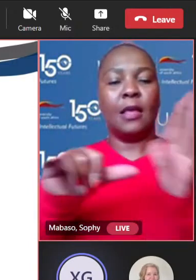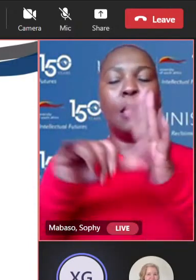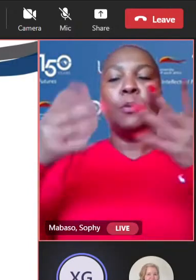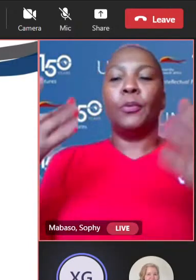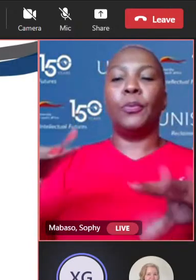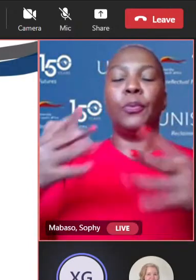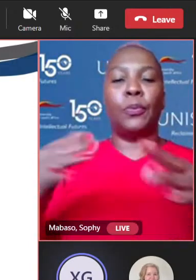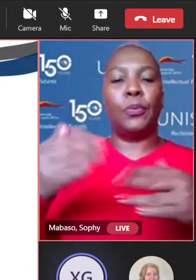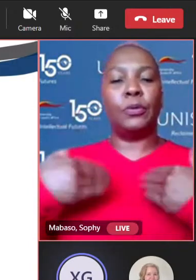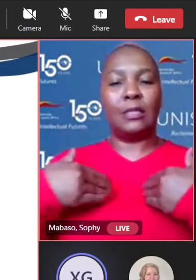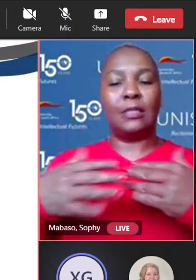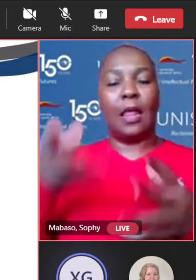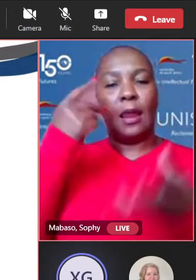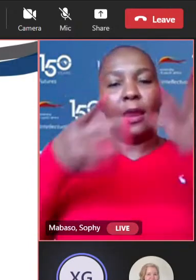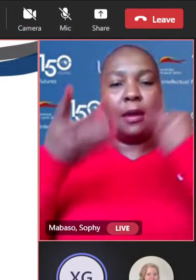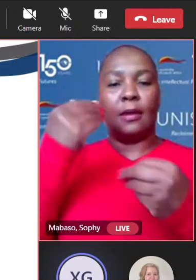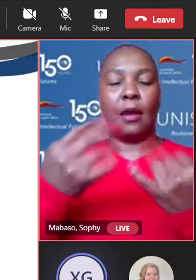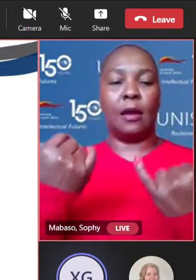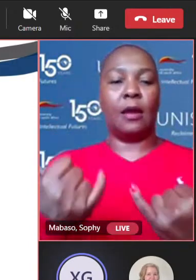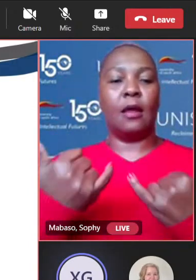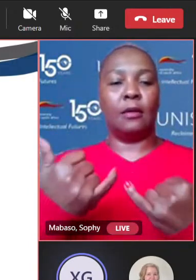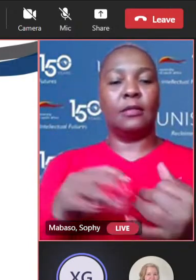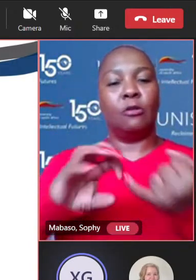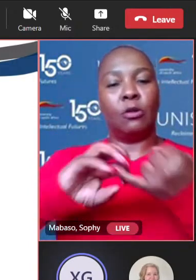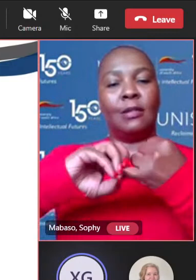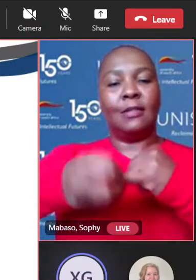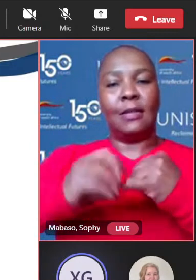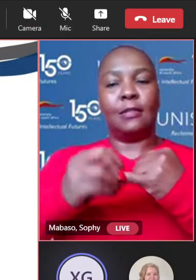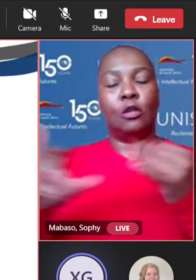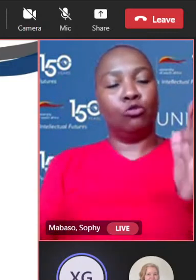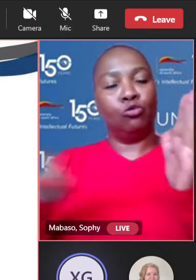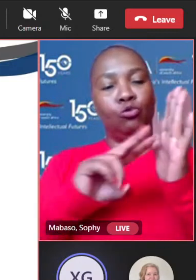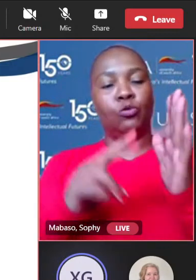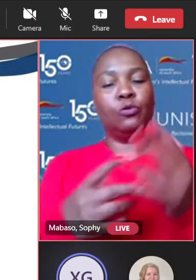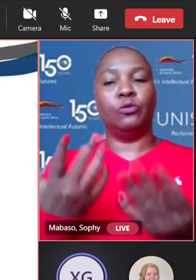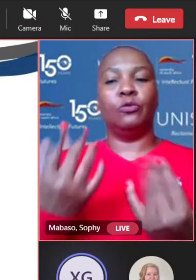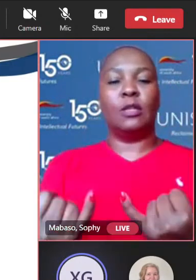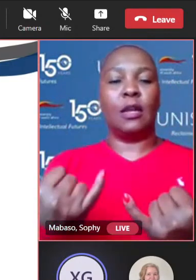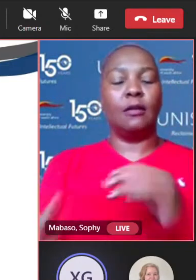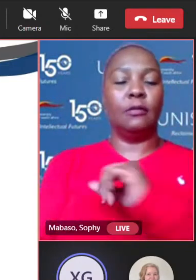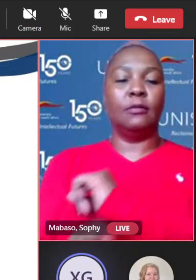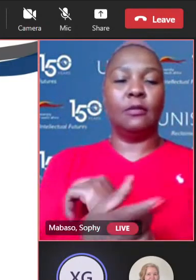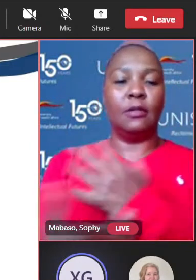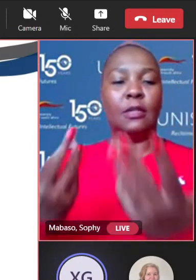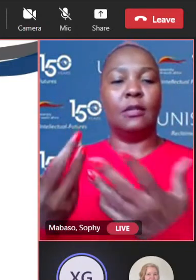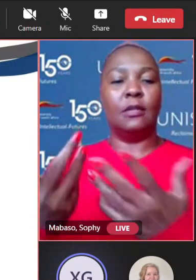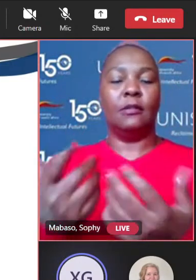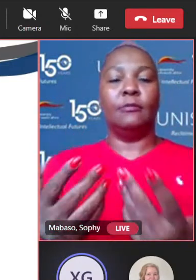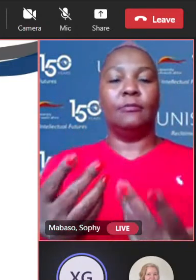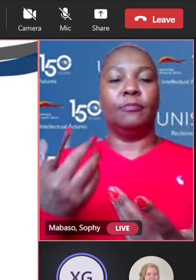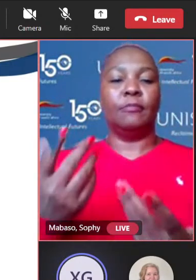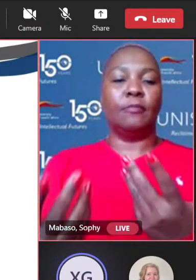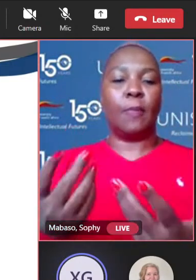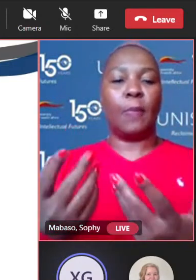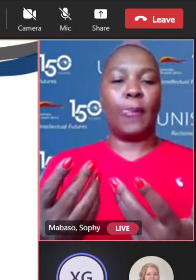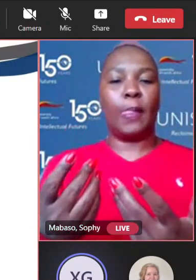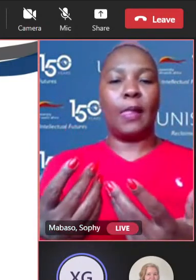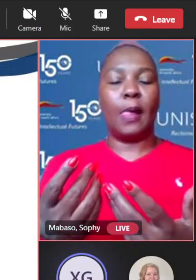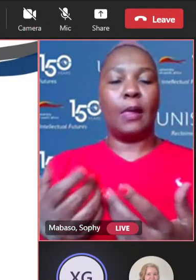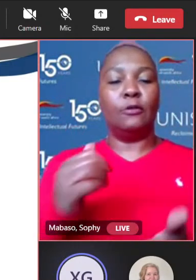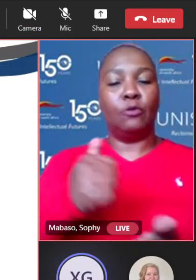start learning now. Hence, we are trying to show you in the event that you may be lost, and that it will help